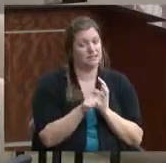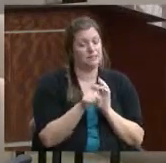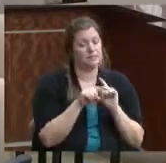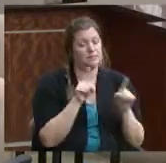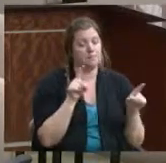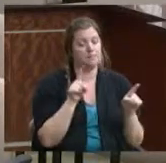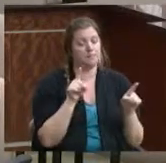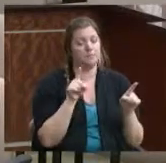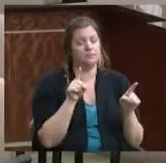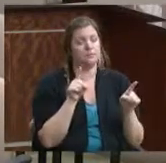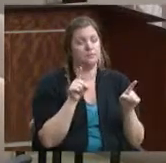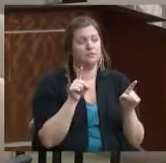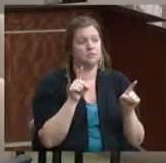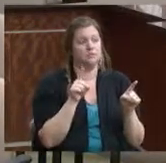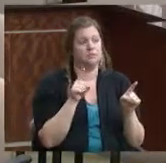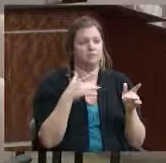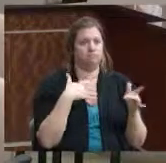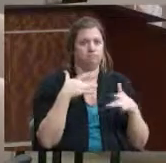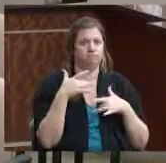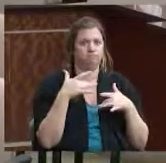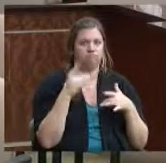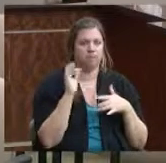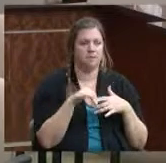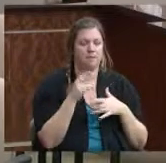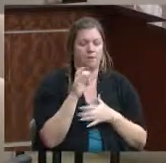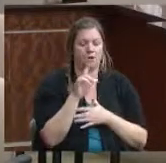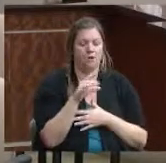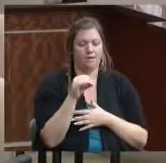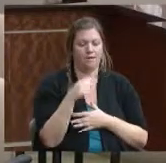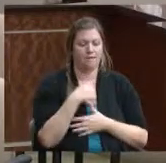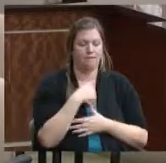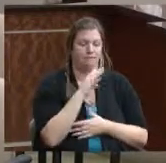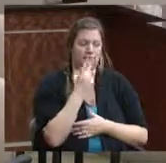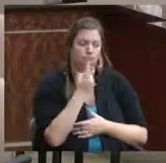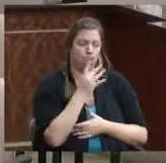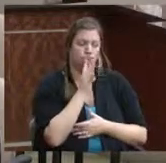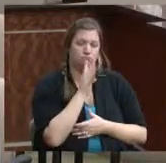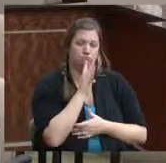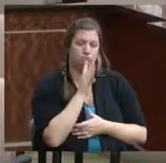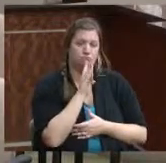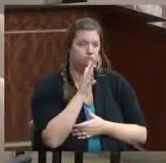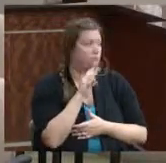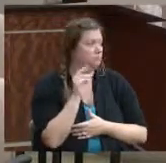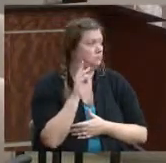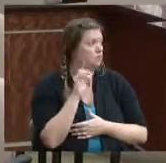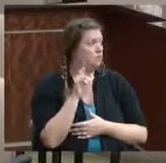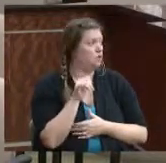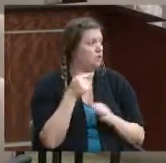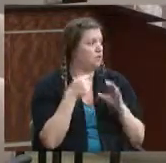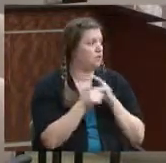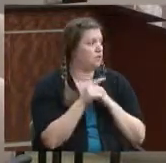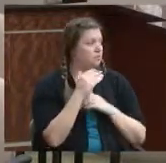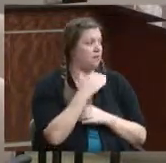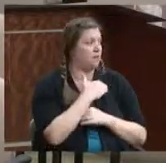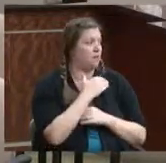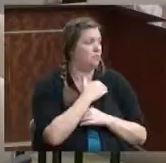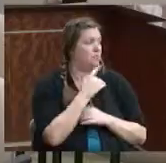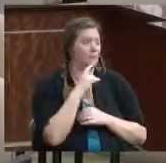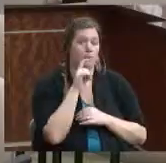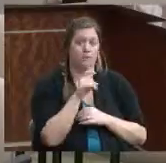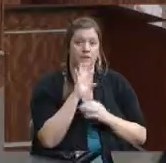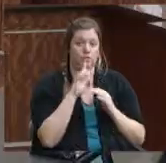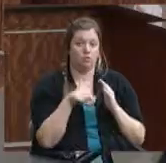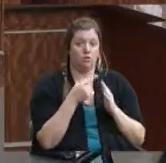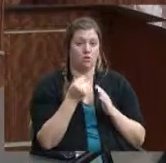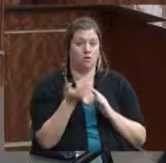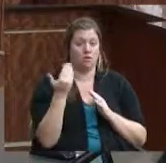but I sensed Marty and I talked about it. In fact, Marty is the one who sent me the email reminding me that we had talked about